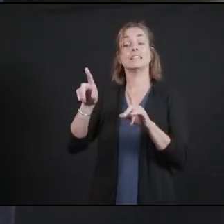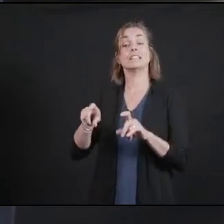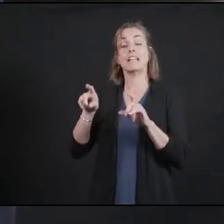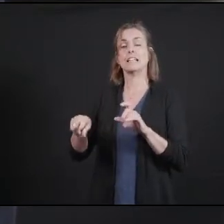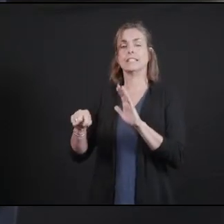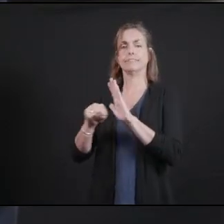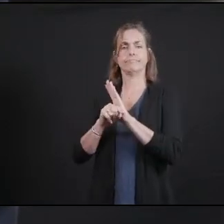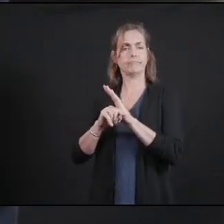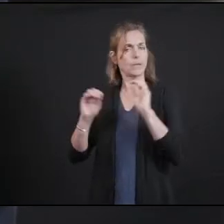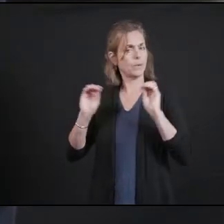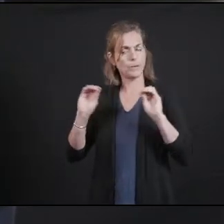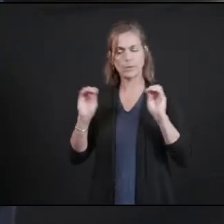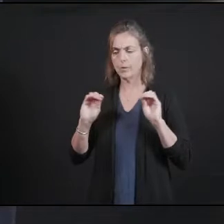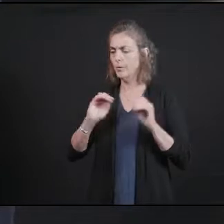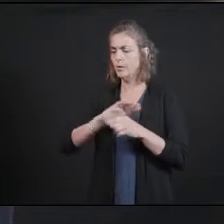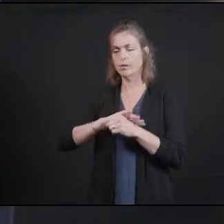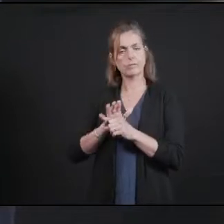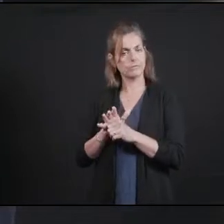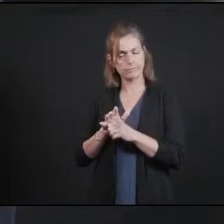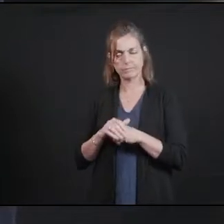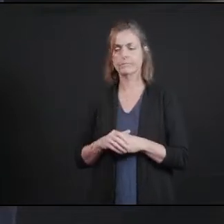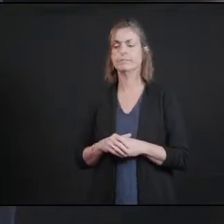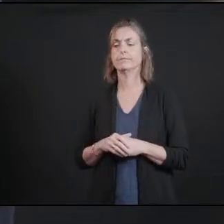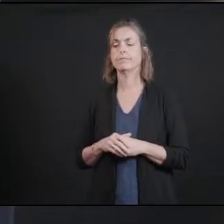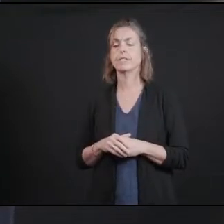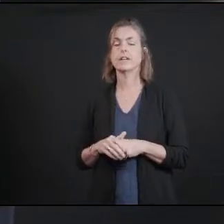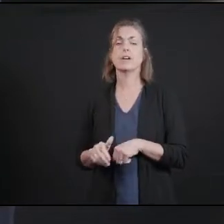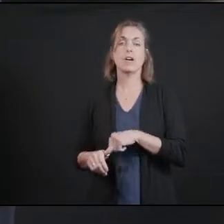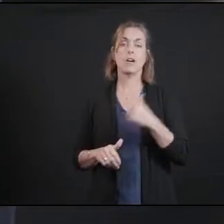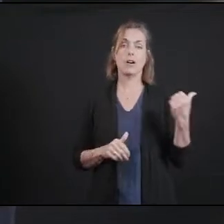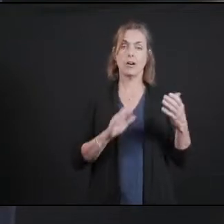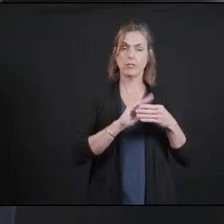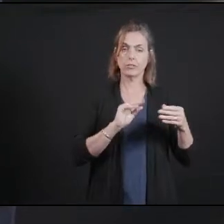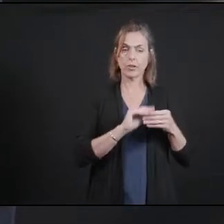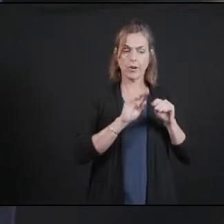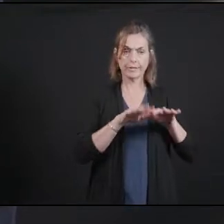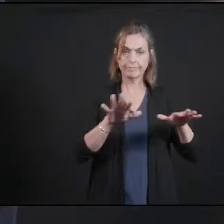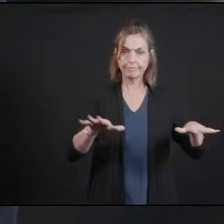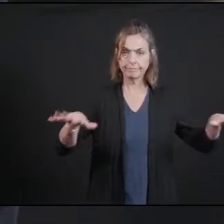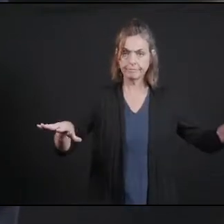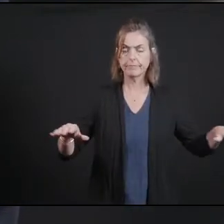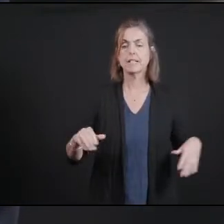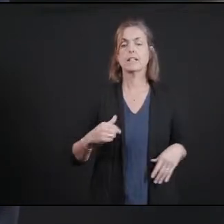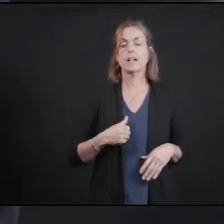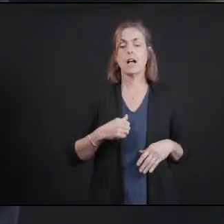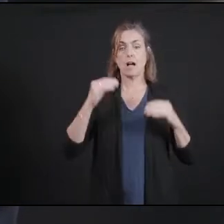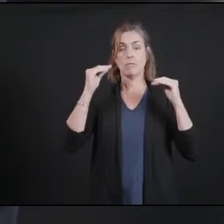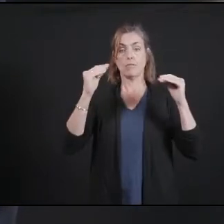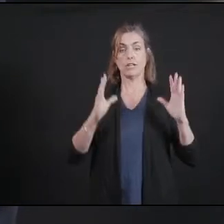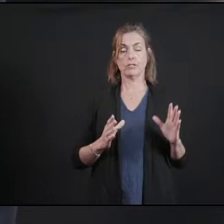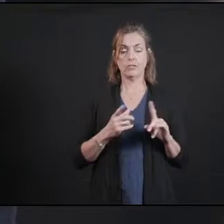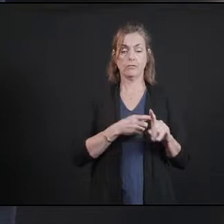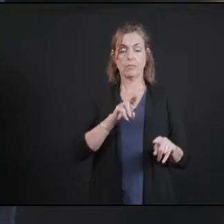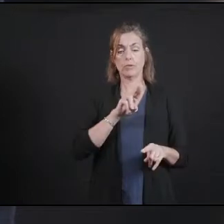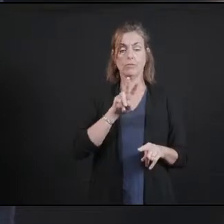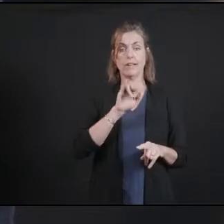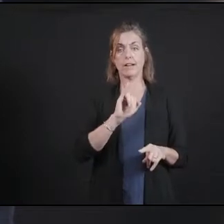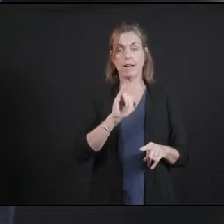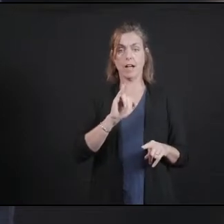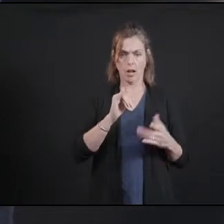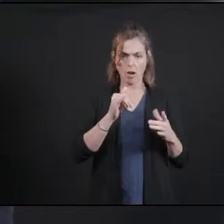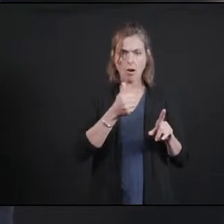back negative. Additionally, it was recently reported that a professor at UVI had died as a result